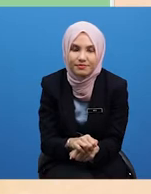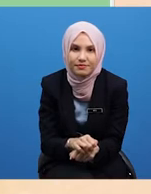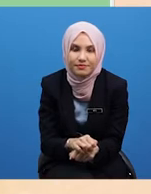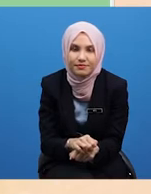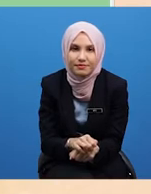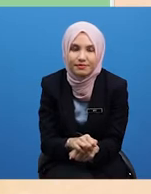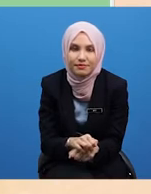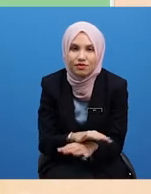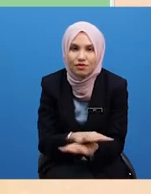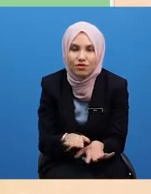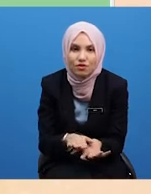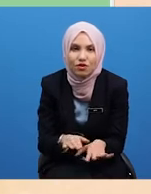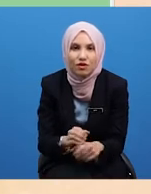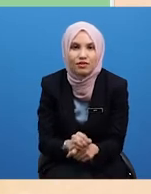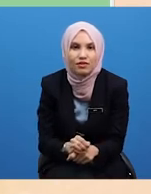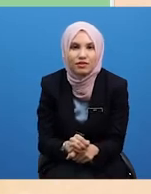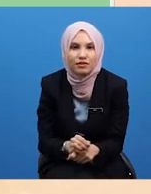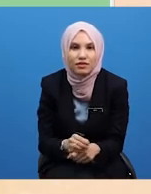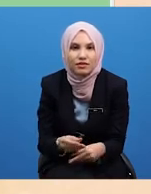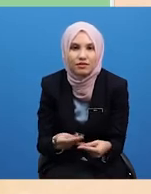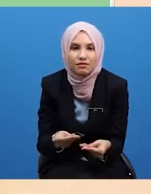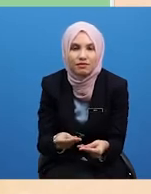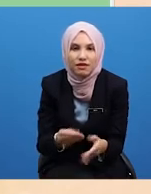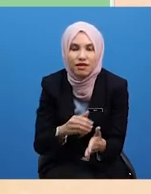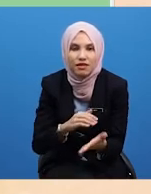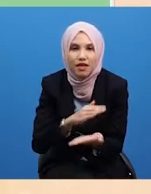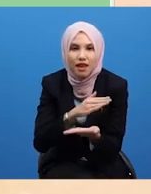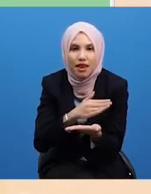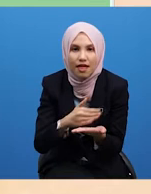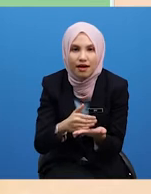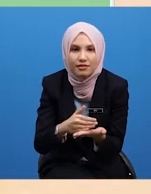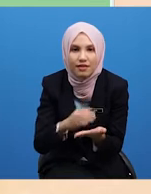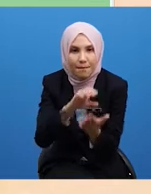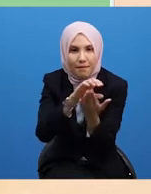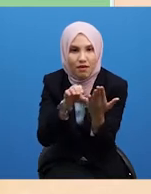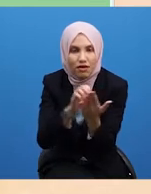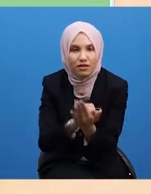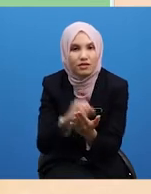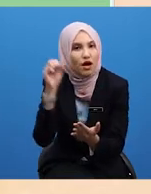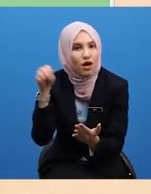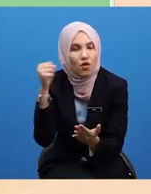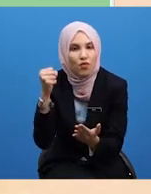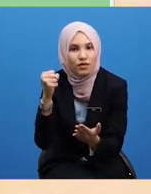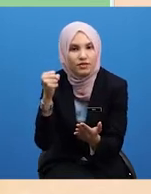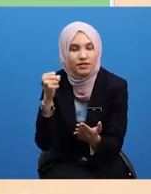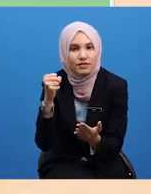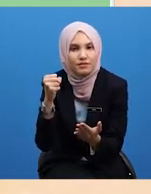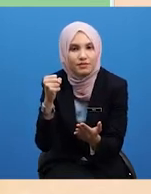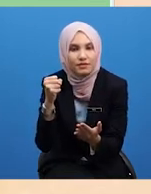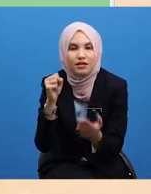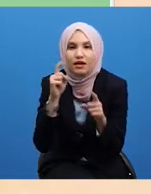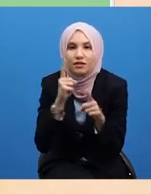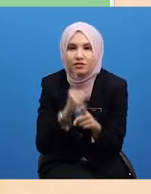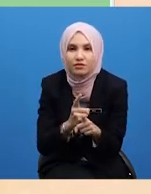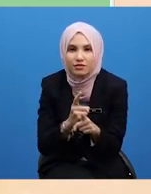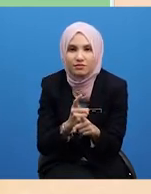Do not leave your opinion only in the last paragraph. Always make sure that each paragraph